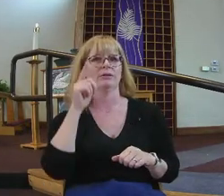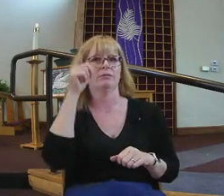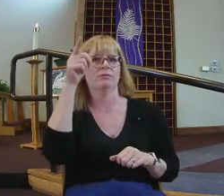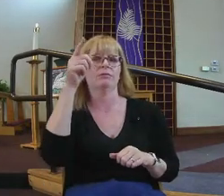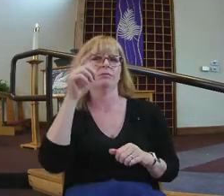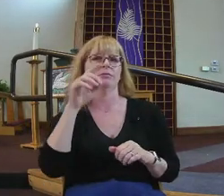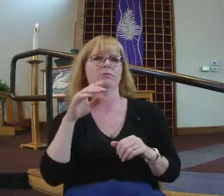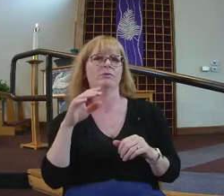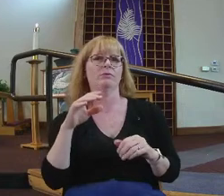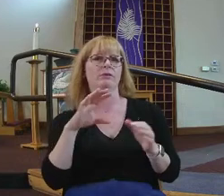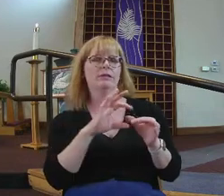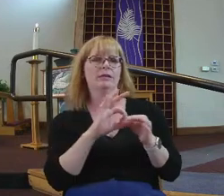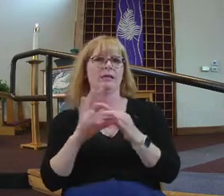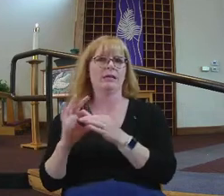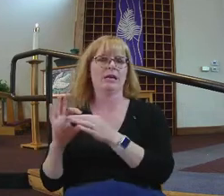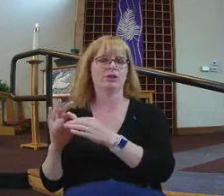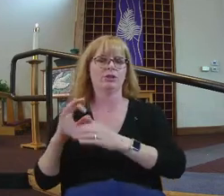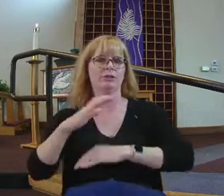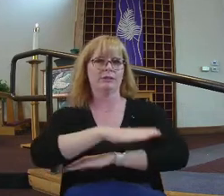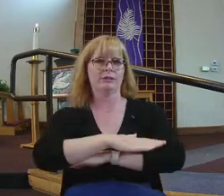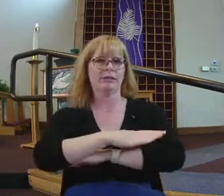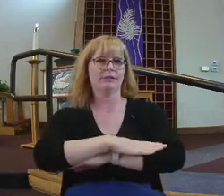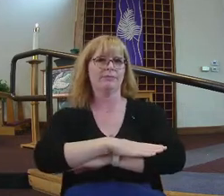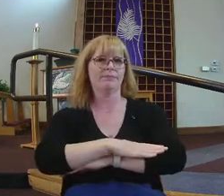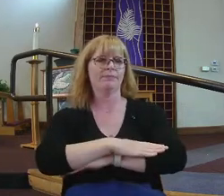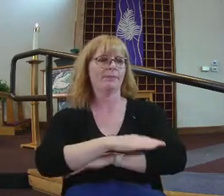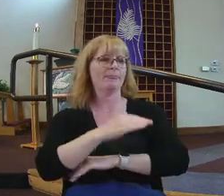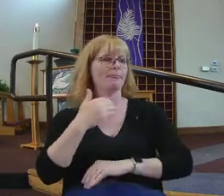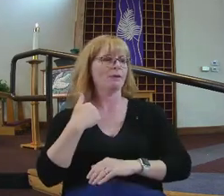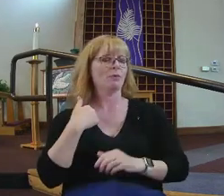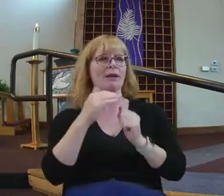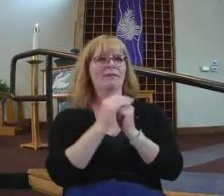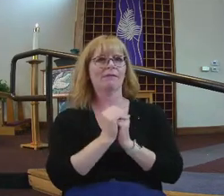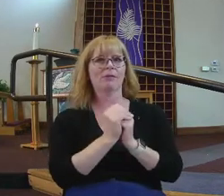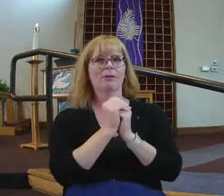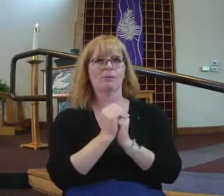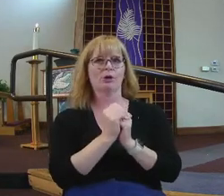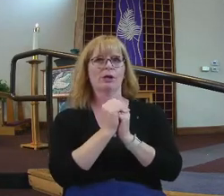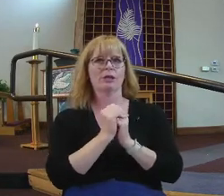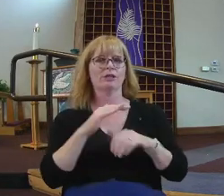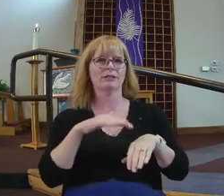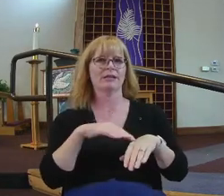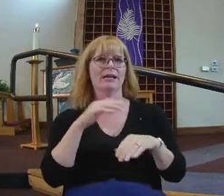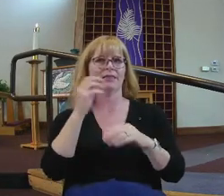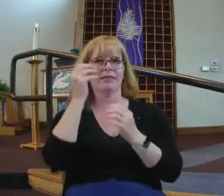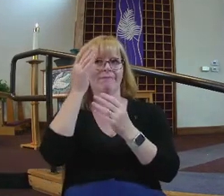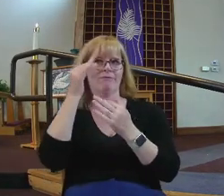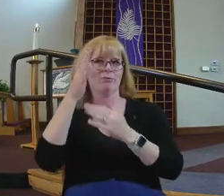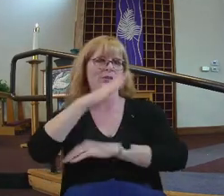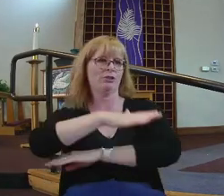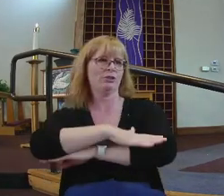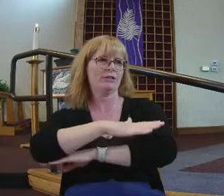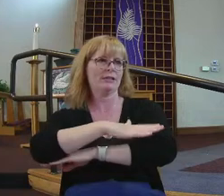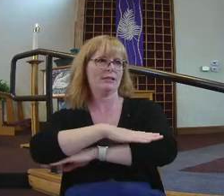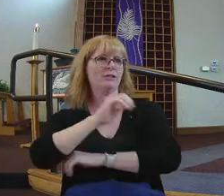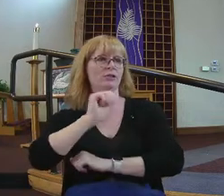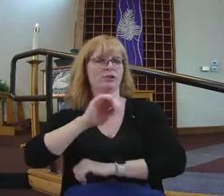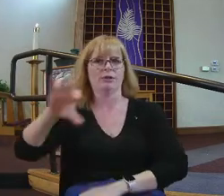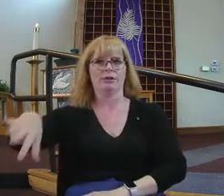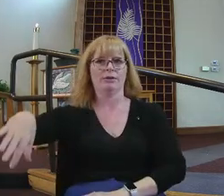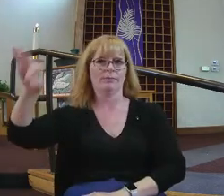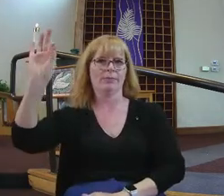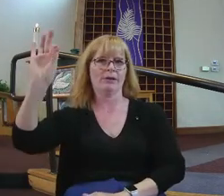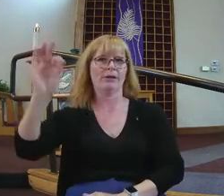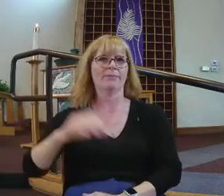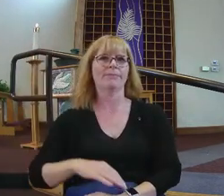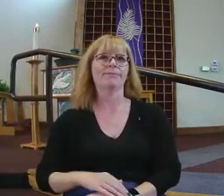have copies of the liturgy that we'll be using for the meal ready to pick up at the information desk, so be sure to grab those on your way out. And then on